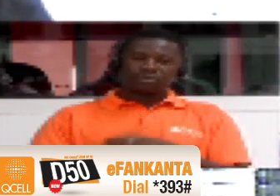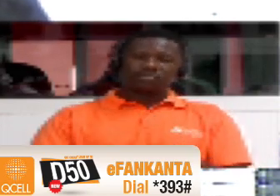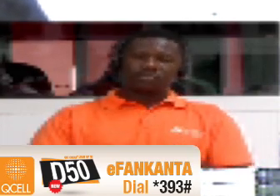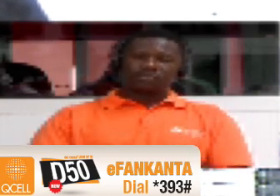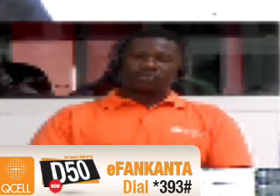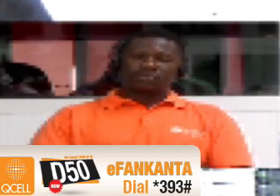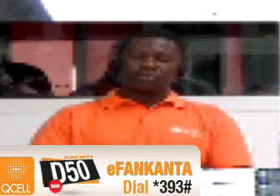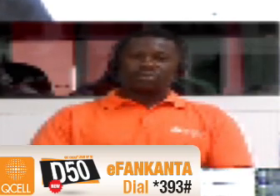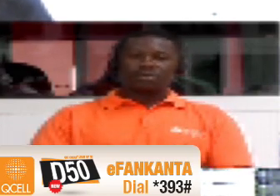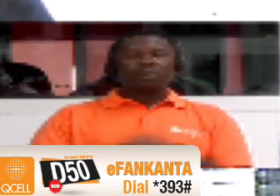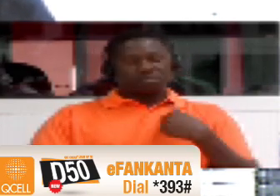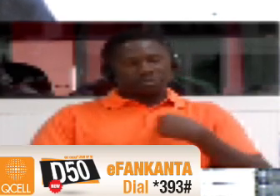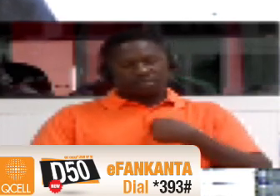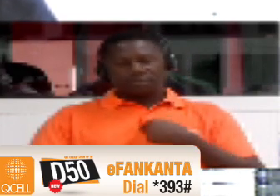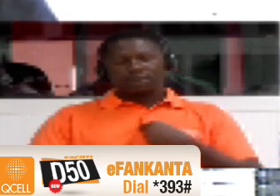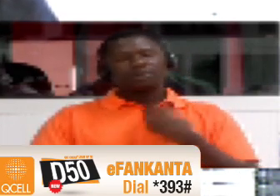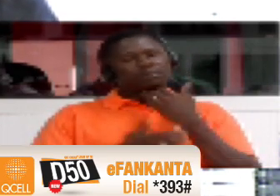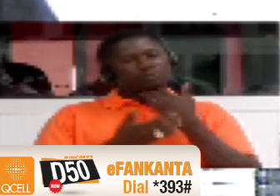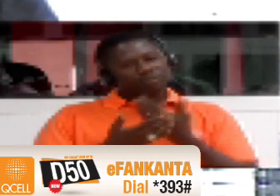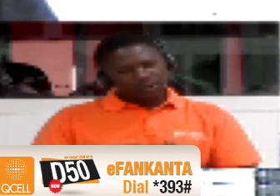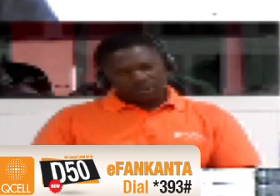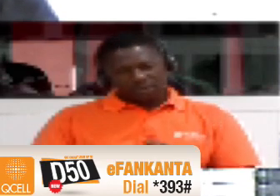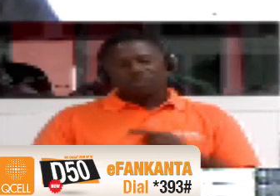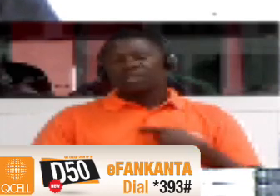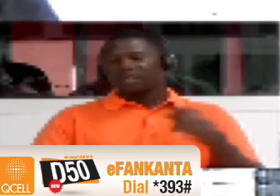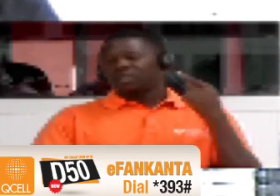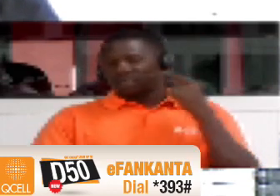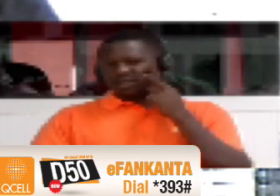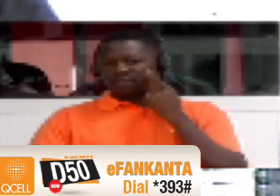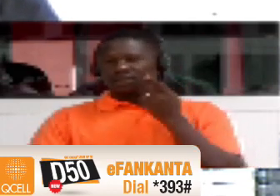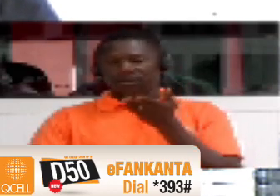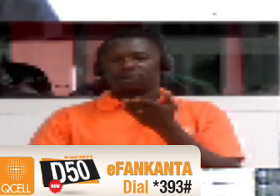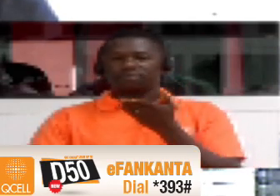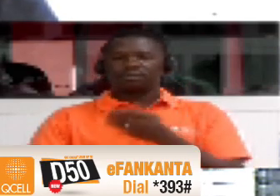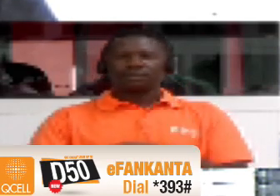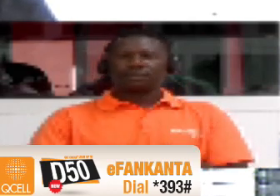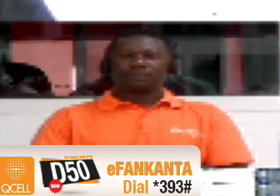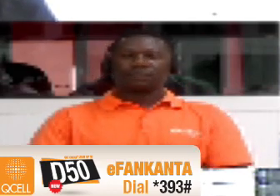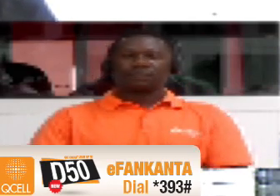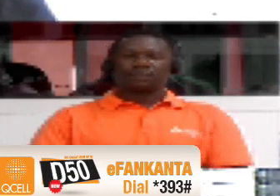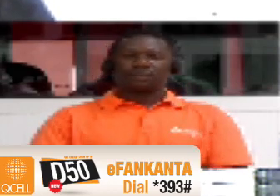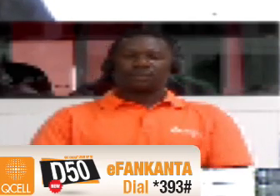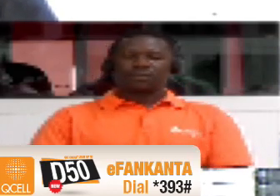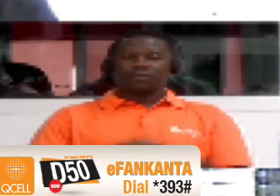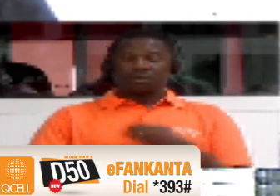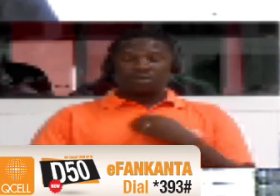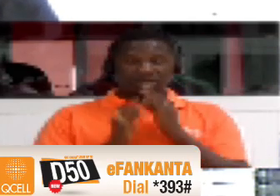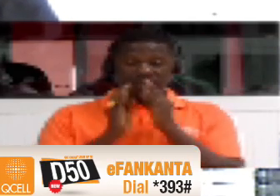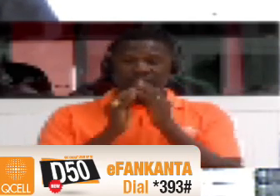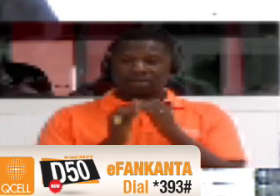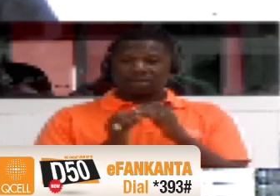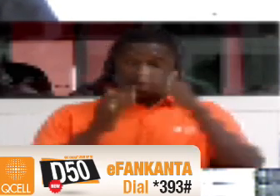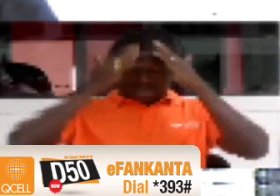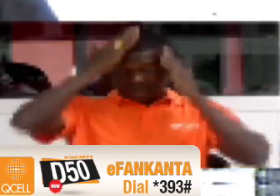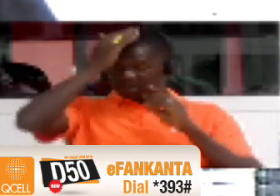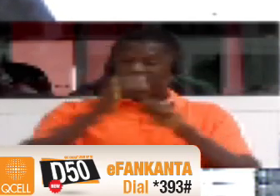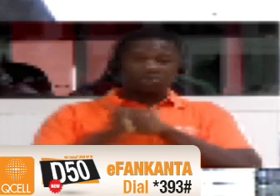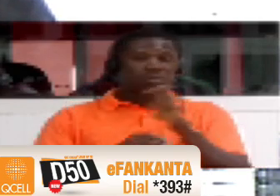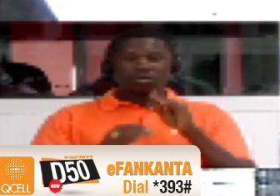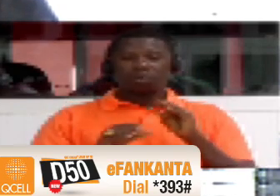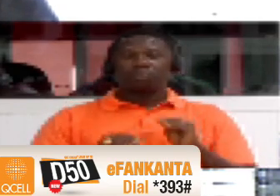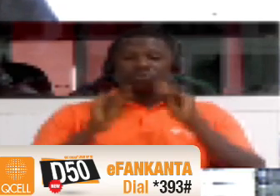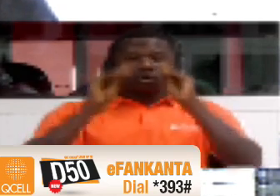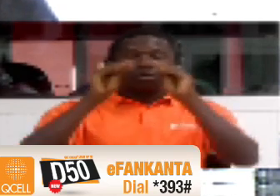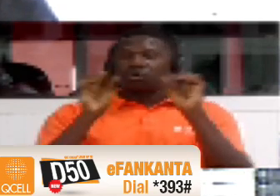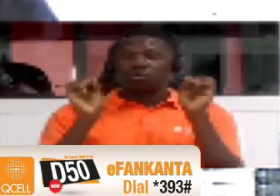kaya ulungo. I appealed to him that day. Guy army buka mo promote. I said to him, the army does